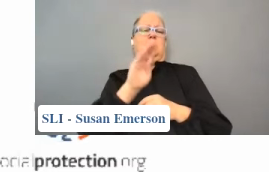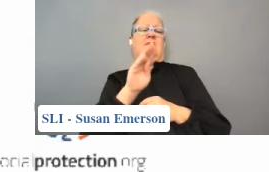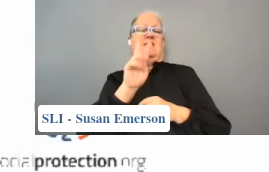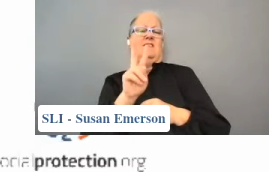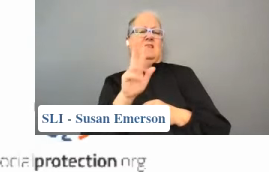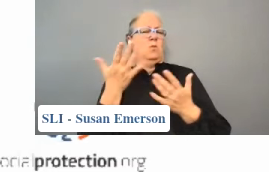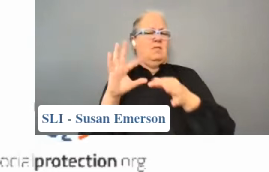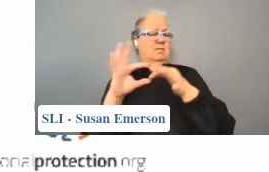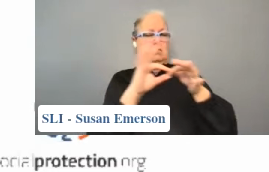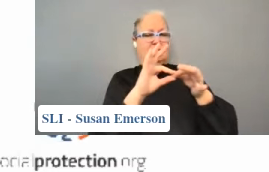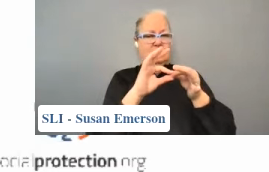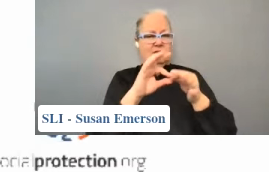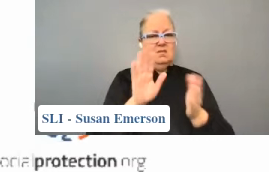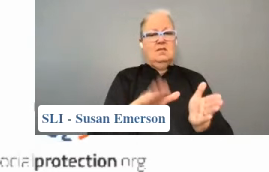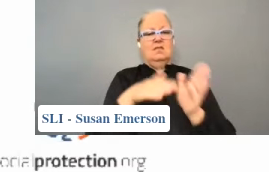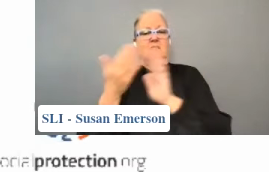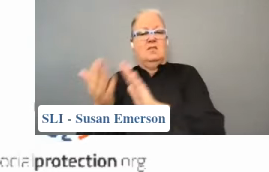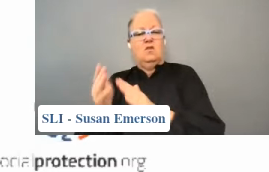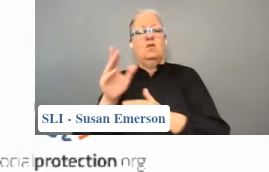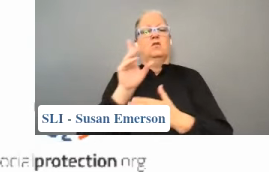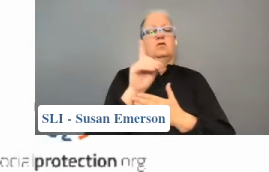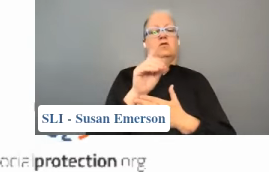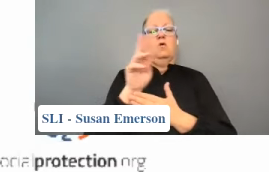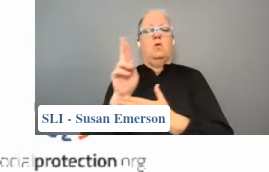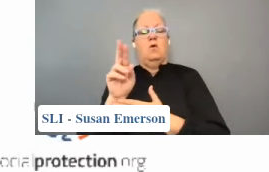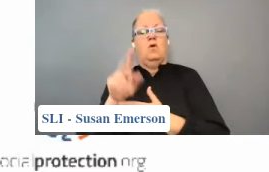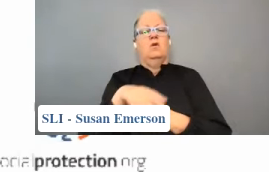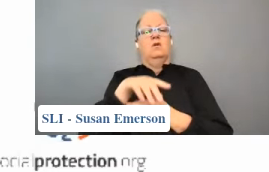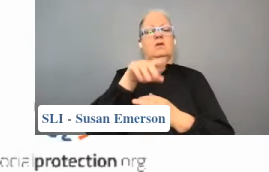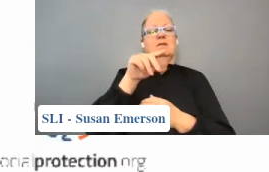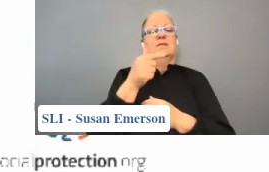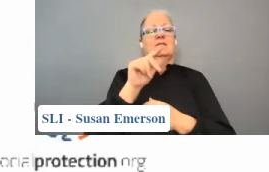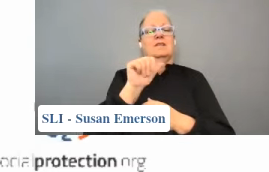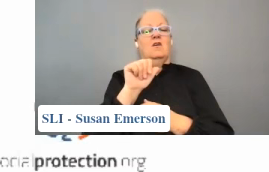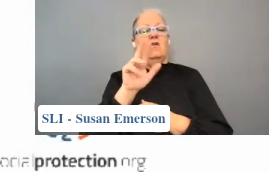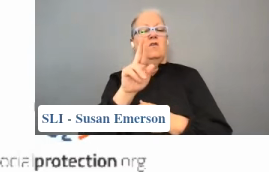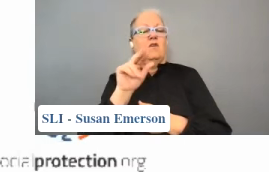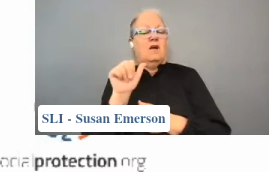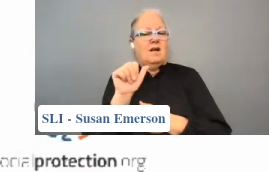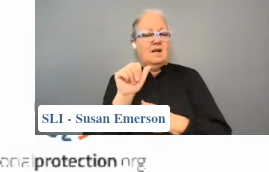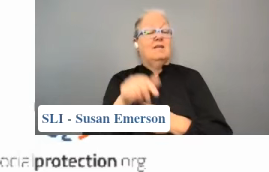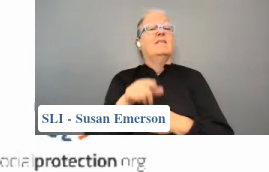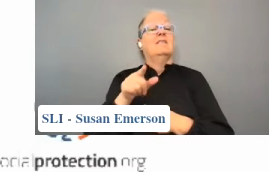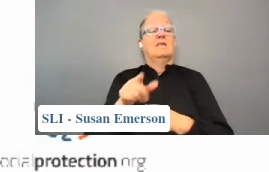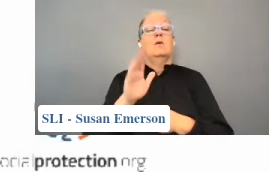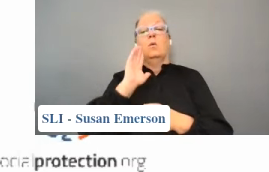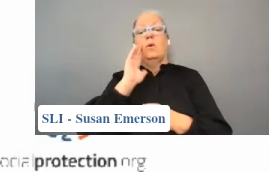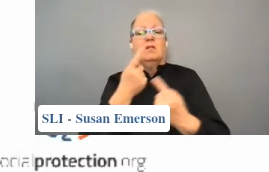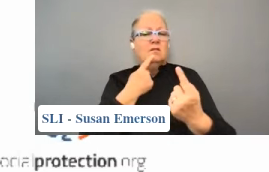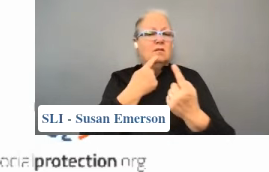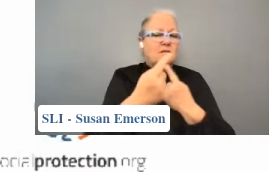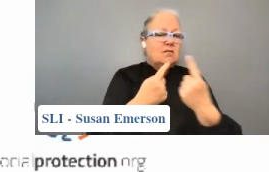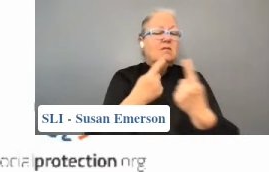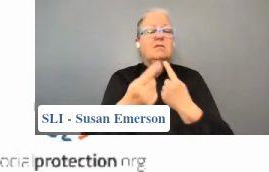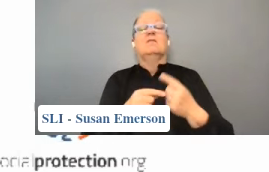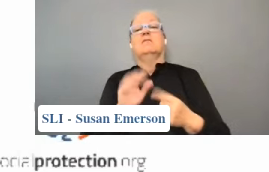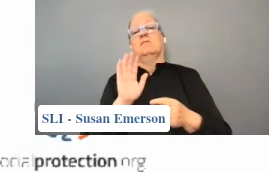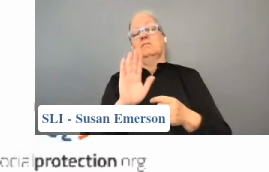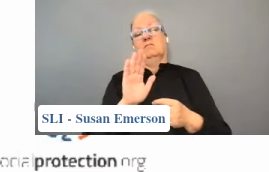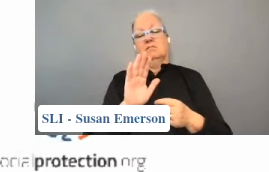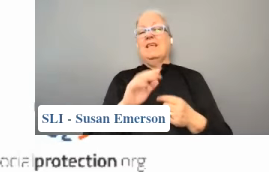Tara Cookson is the co-founder and director of research at Ladysmith. Tara will speak to us today about the findings of an evidence